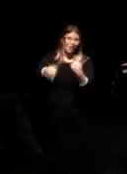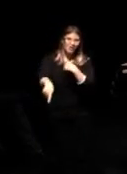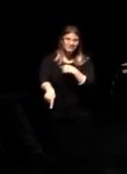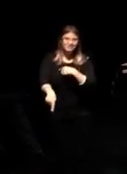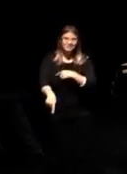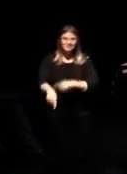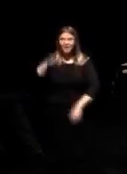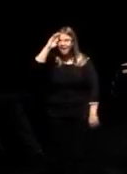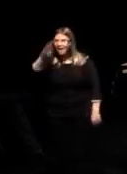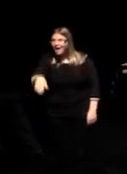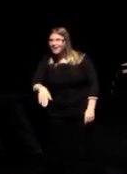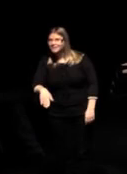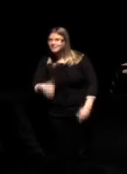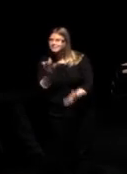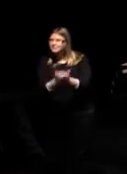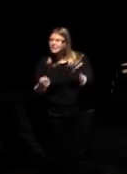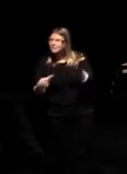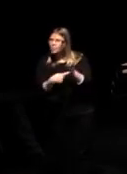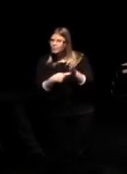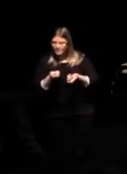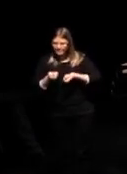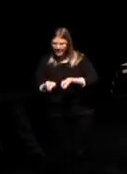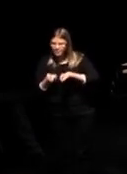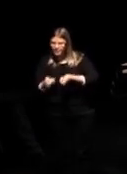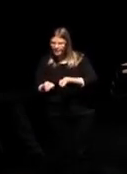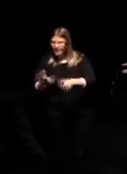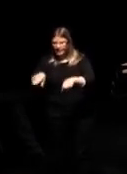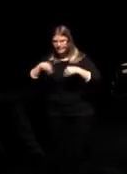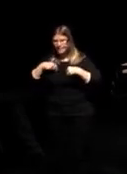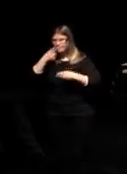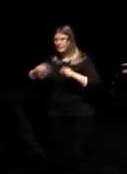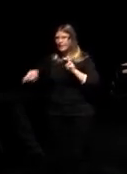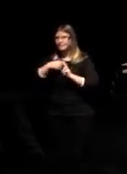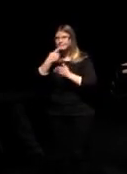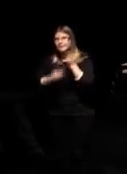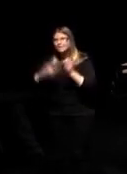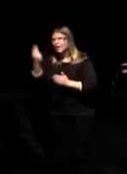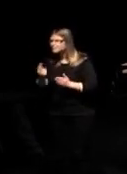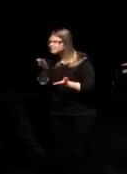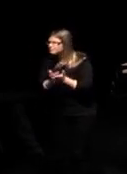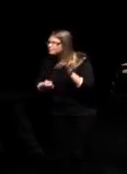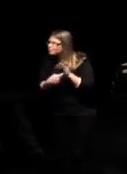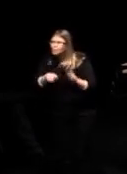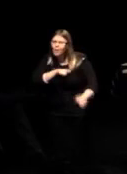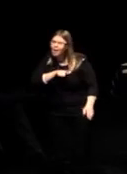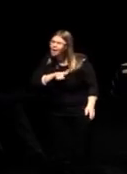Hi Fiona, why is it important that the vacuum cleaner defines himself as a disabled artist?